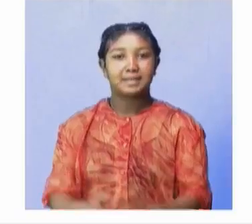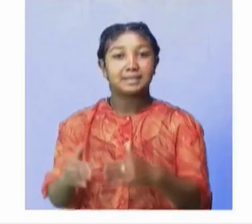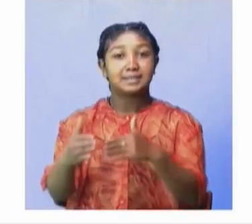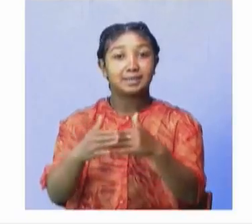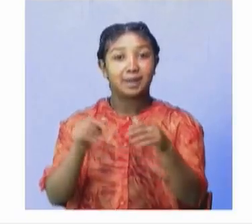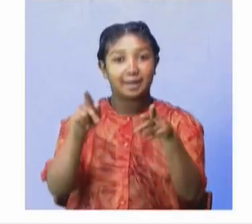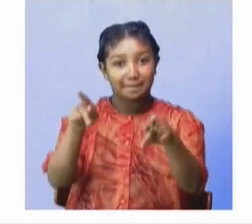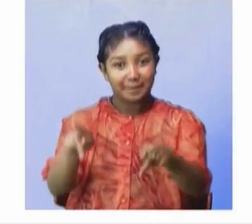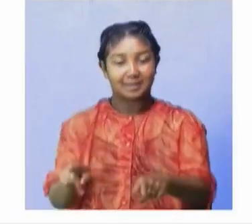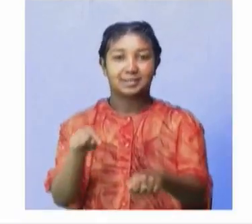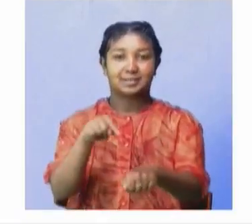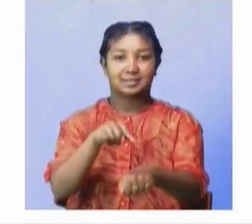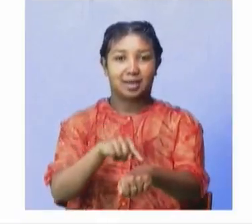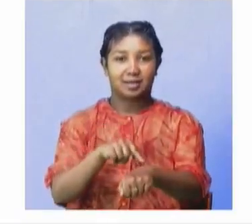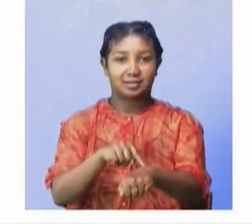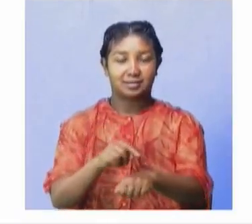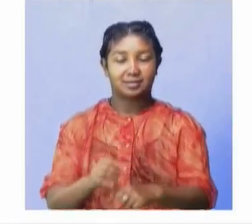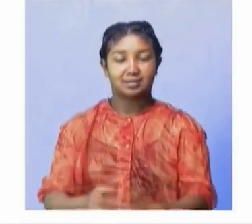Simple present